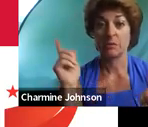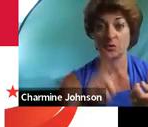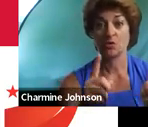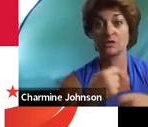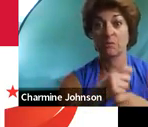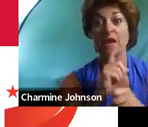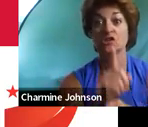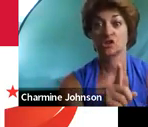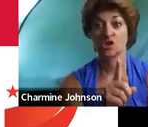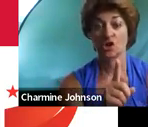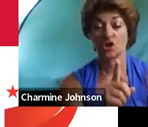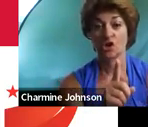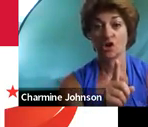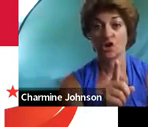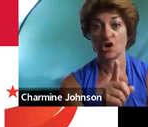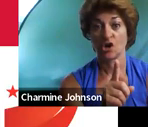are